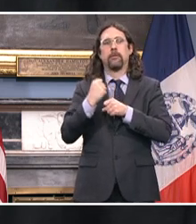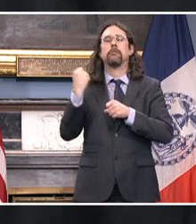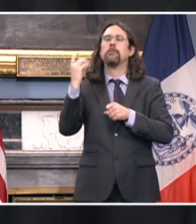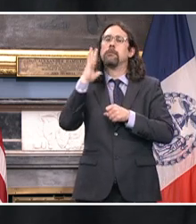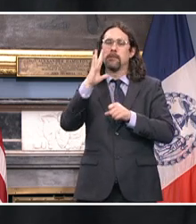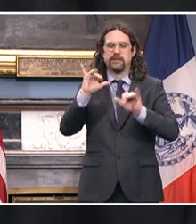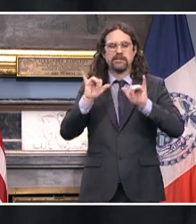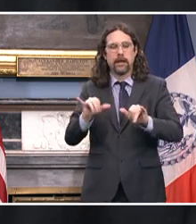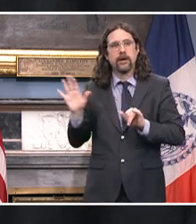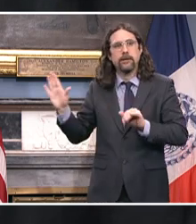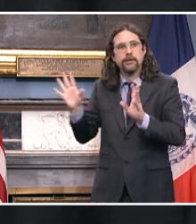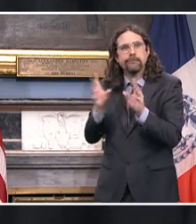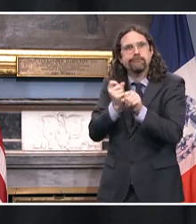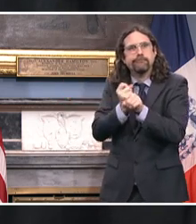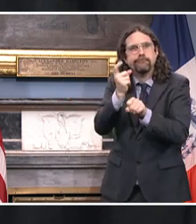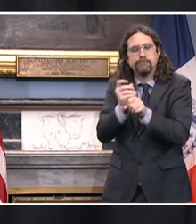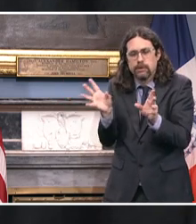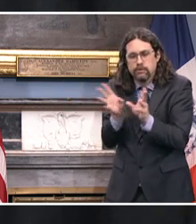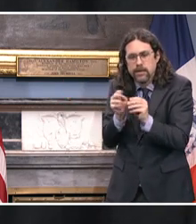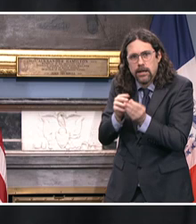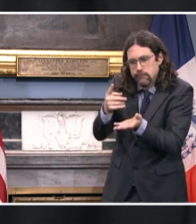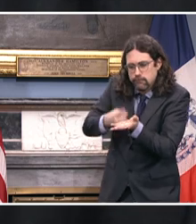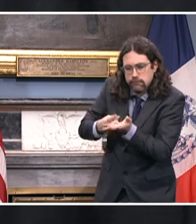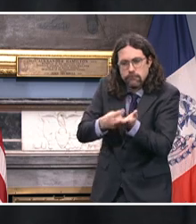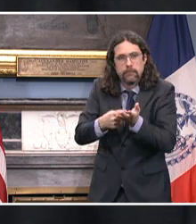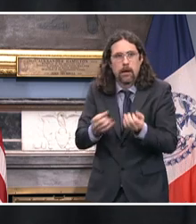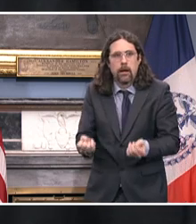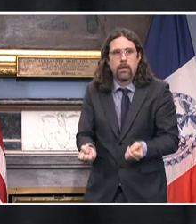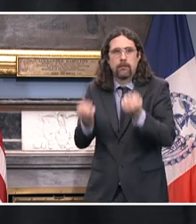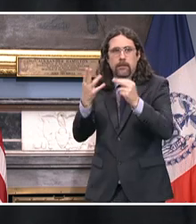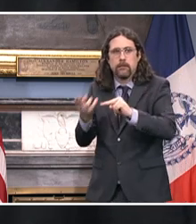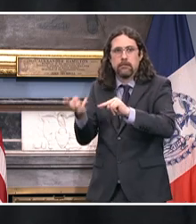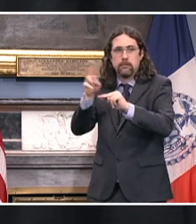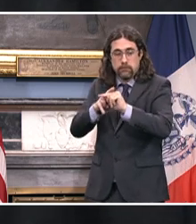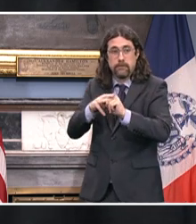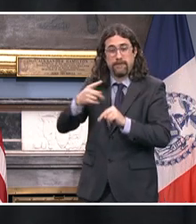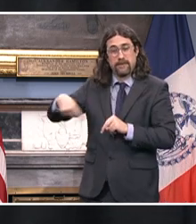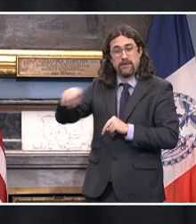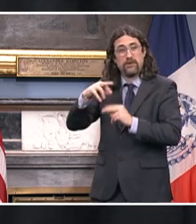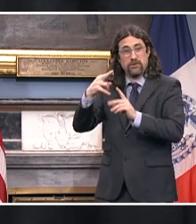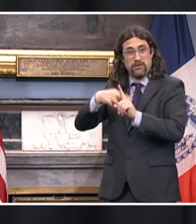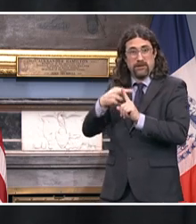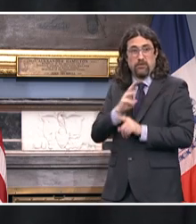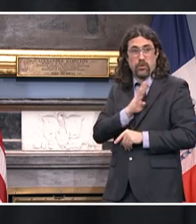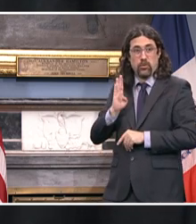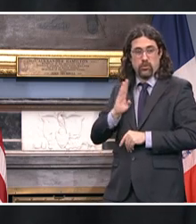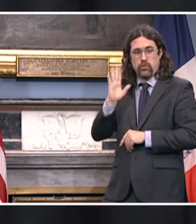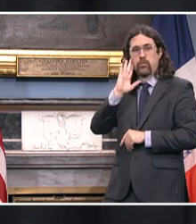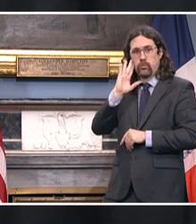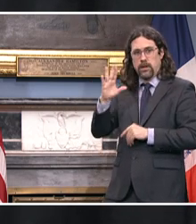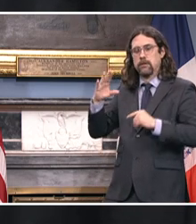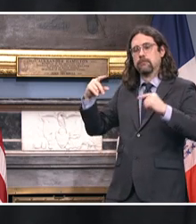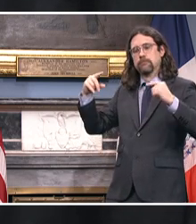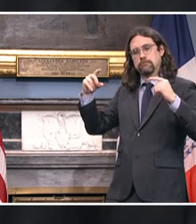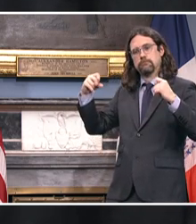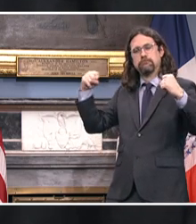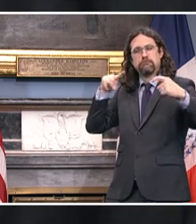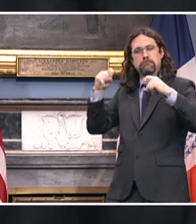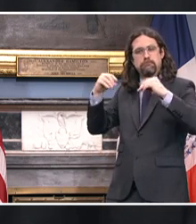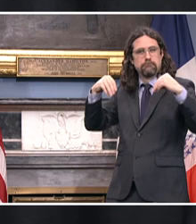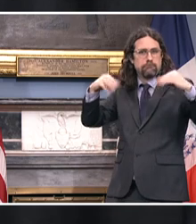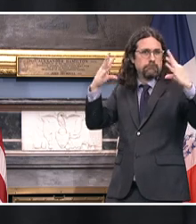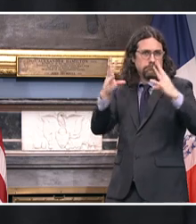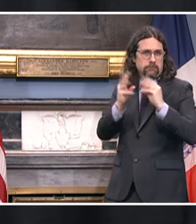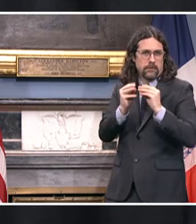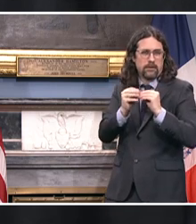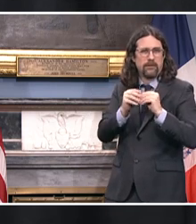greatest economic crisis since the Great Depression and were covered by the jurisdiction of the rent guidelines board, again,